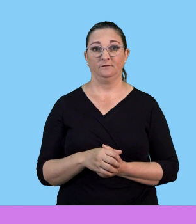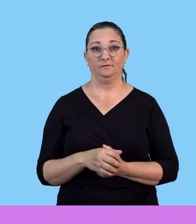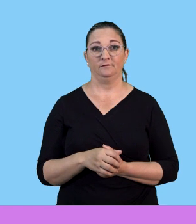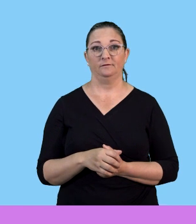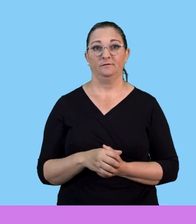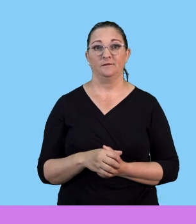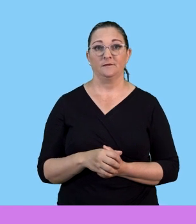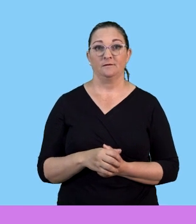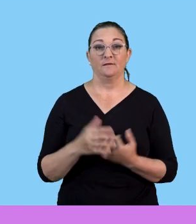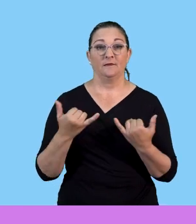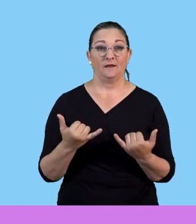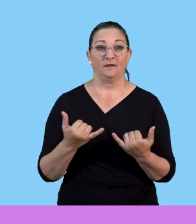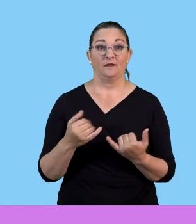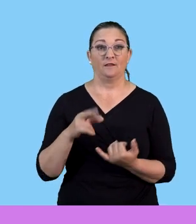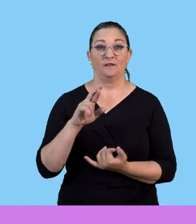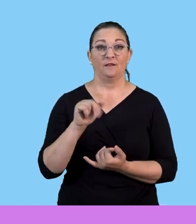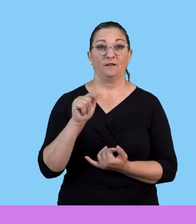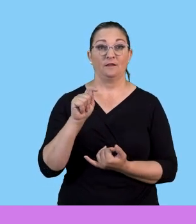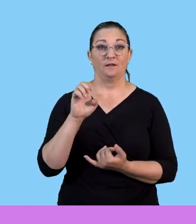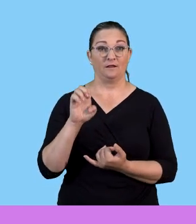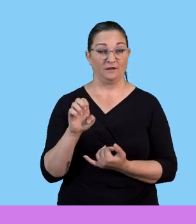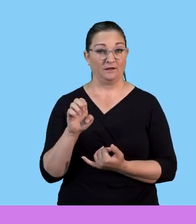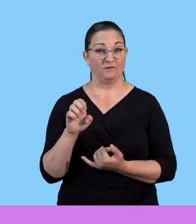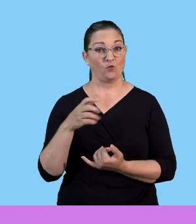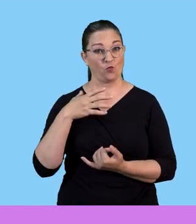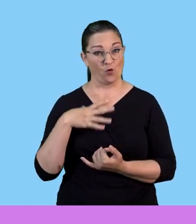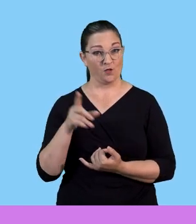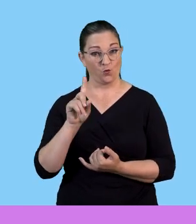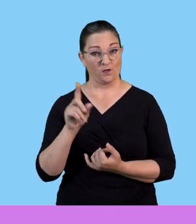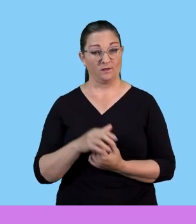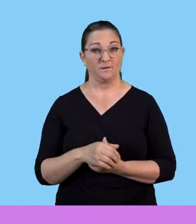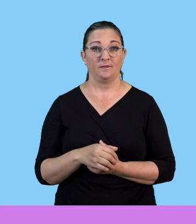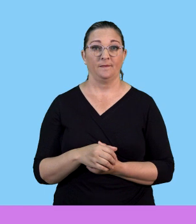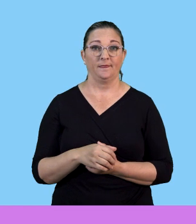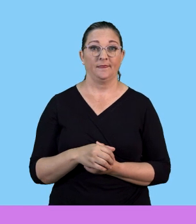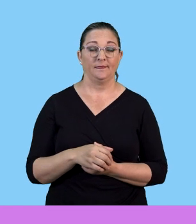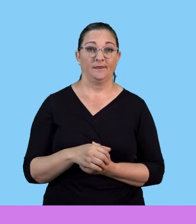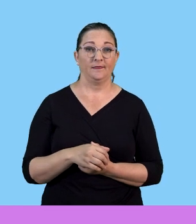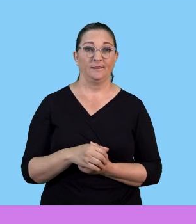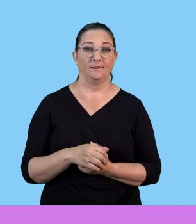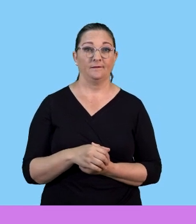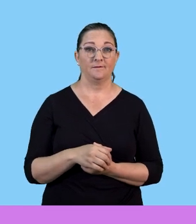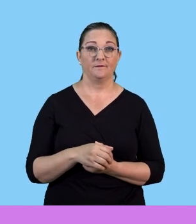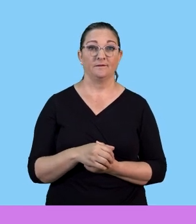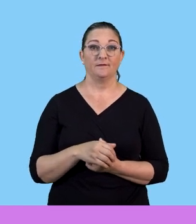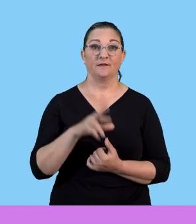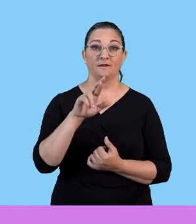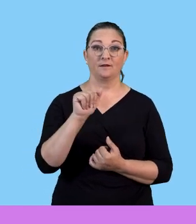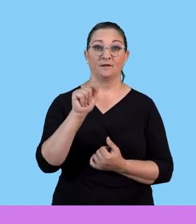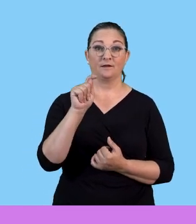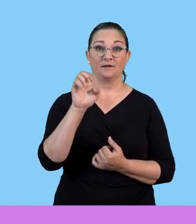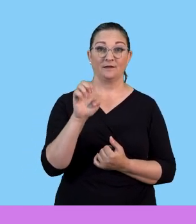950 rand. Now, the rate they want is the